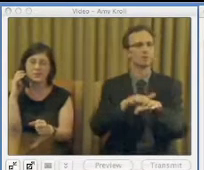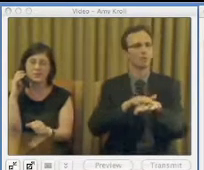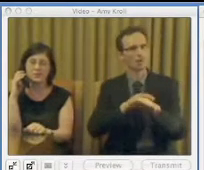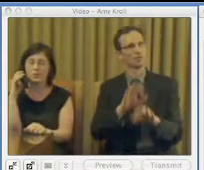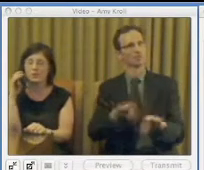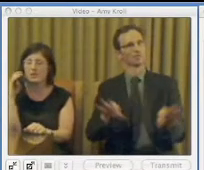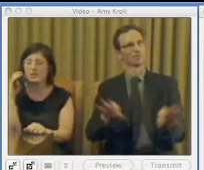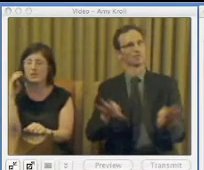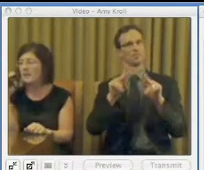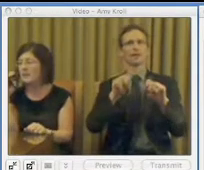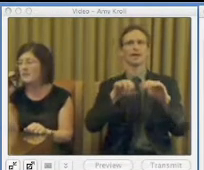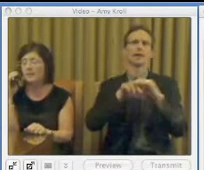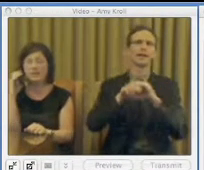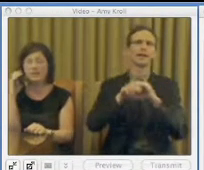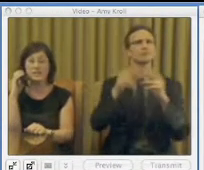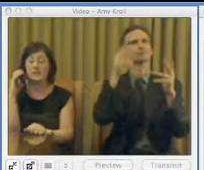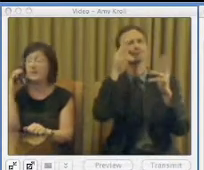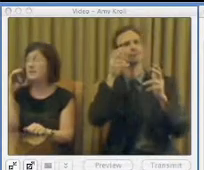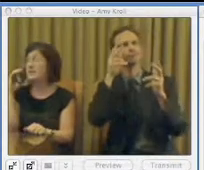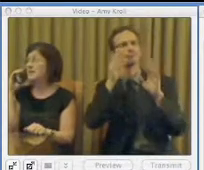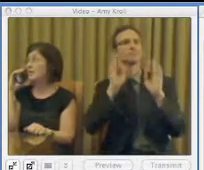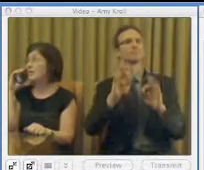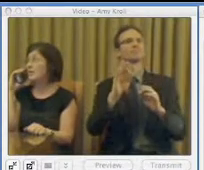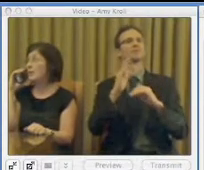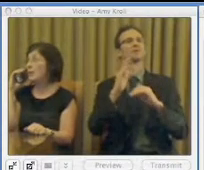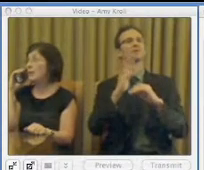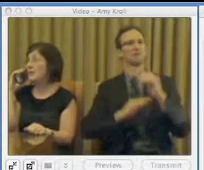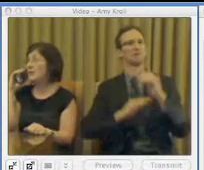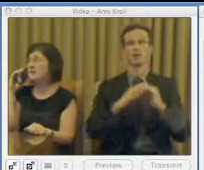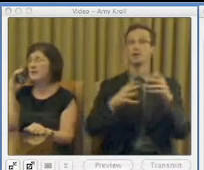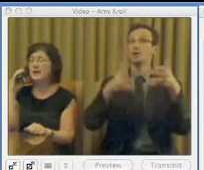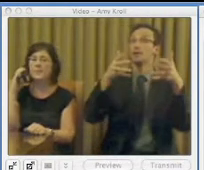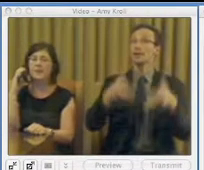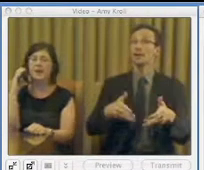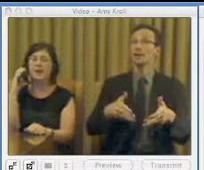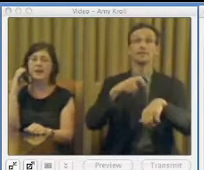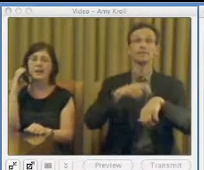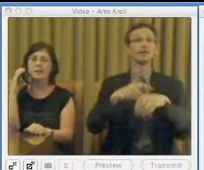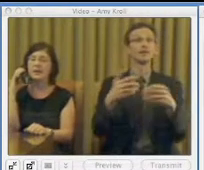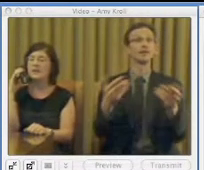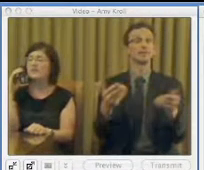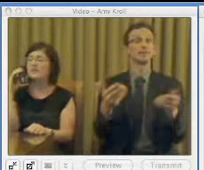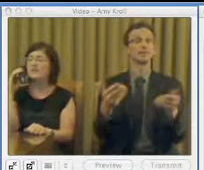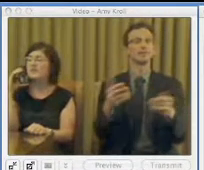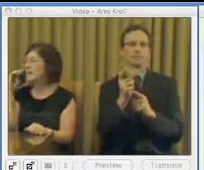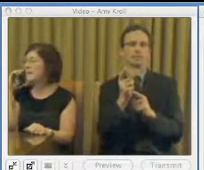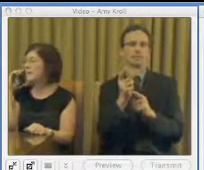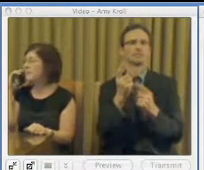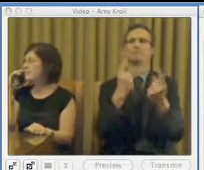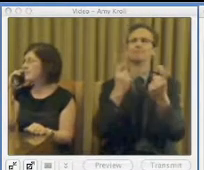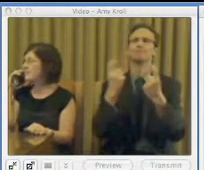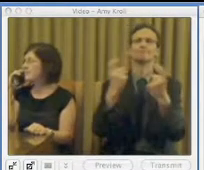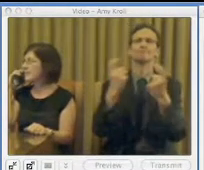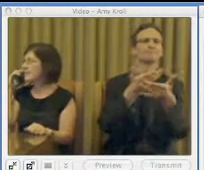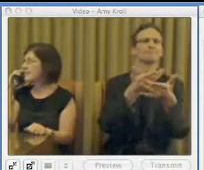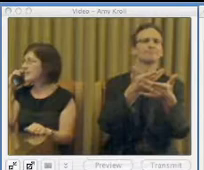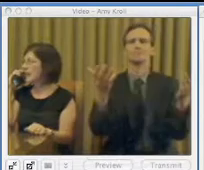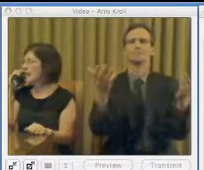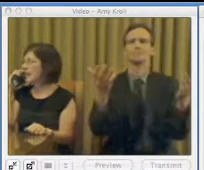could engage as much as possible. So that leaves us about 20 minutes for questions. And I believe